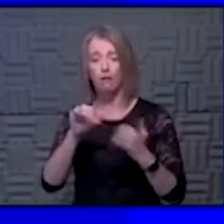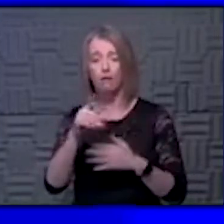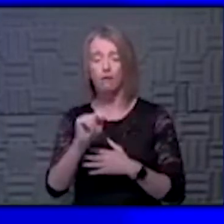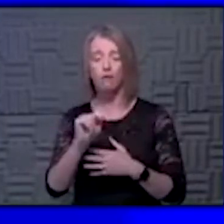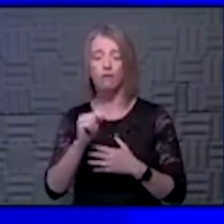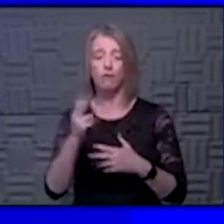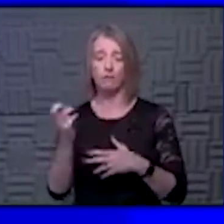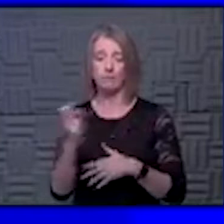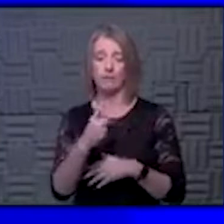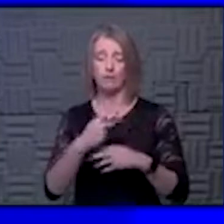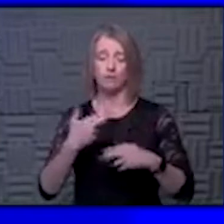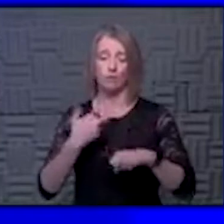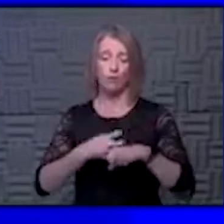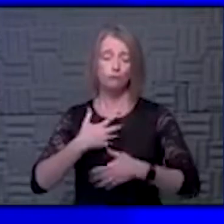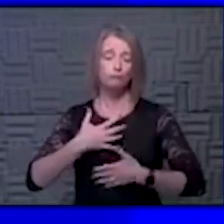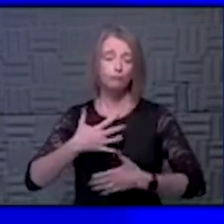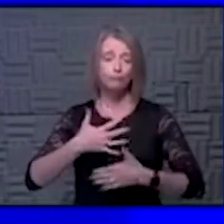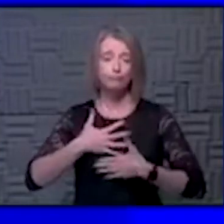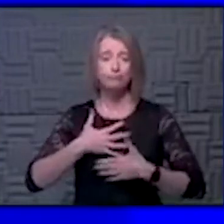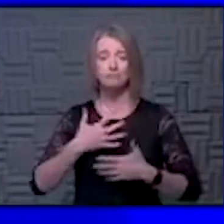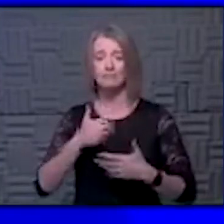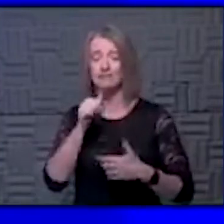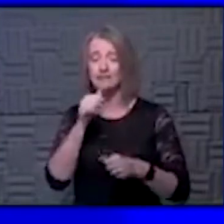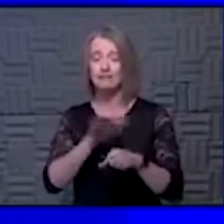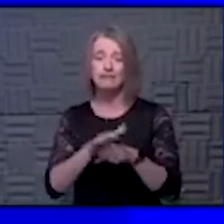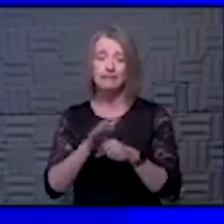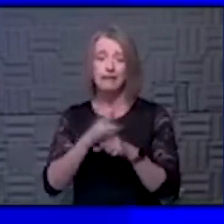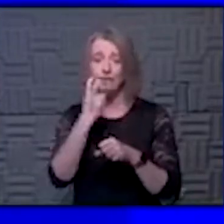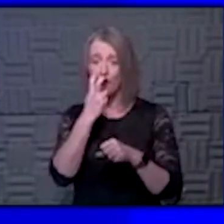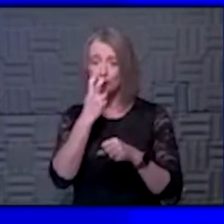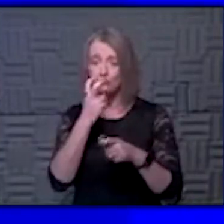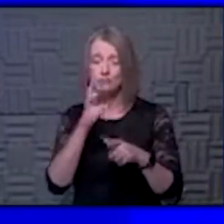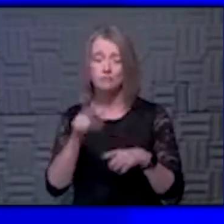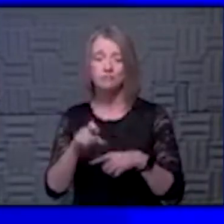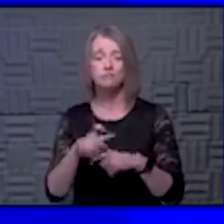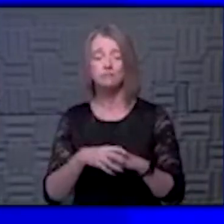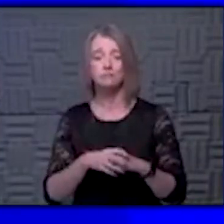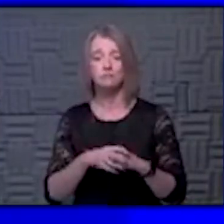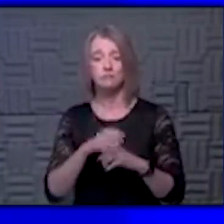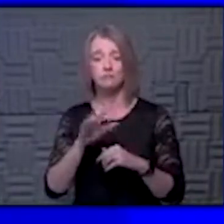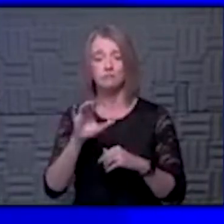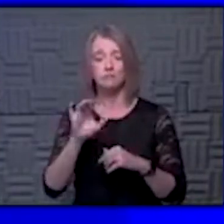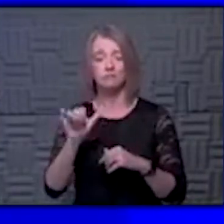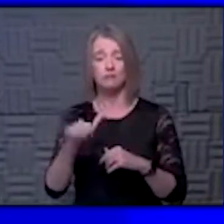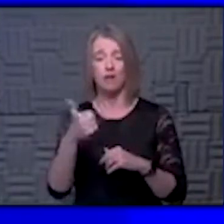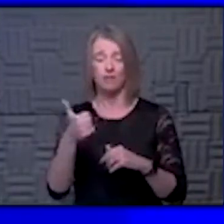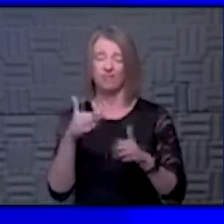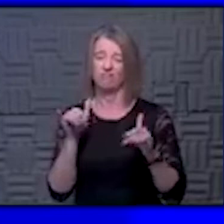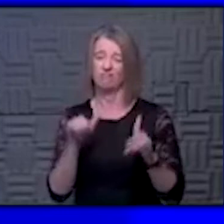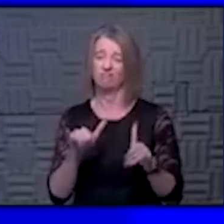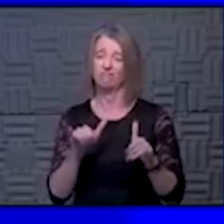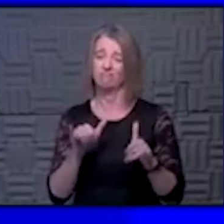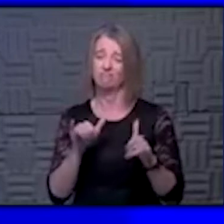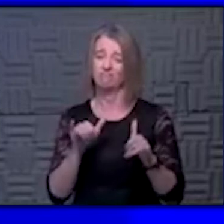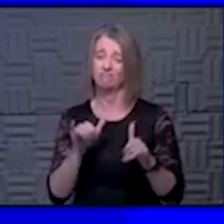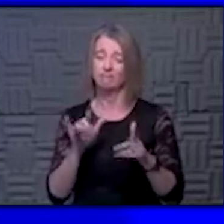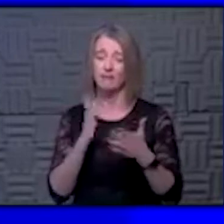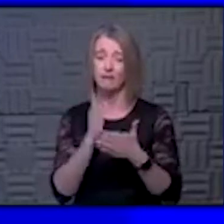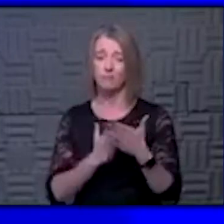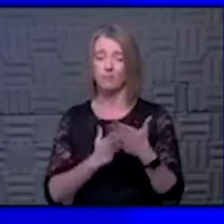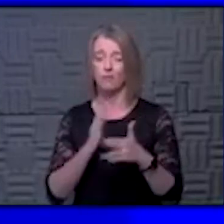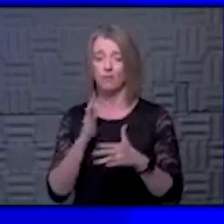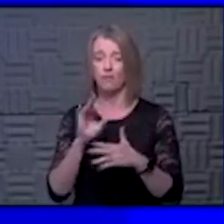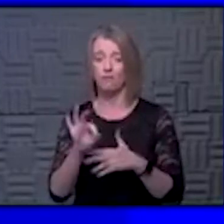increased shortness of breath, hard to breathe, not getting enough oxygen, or things of that nature. So that could be part of the